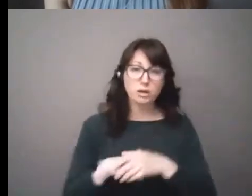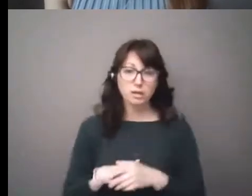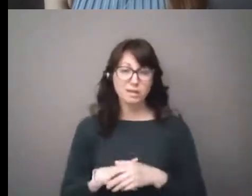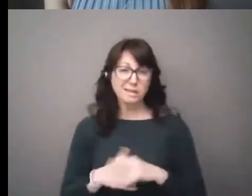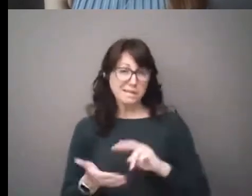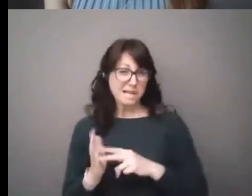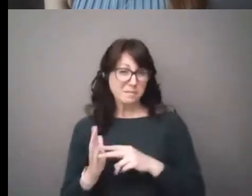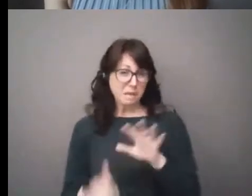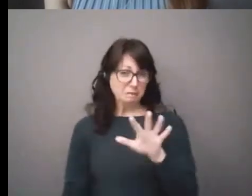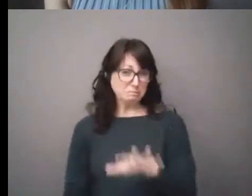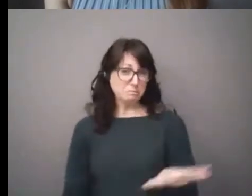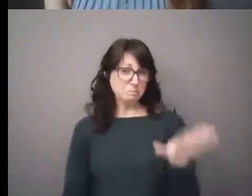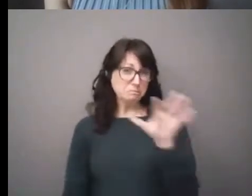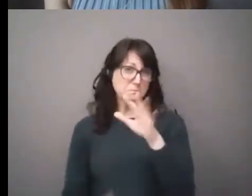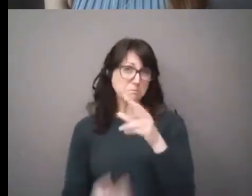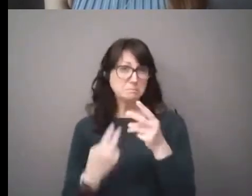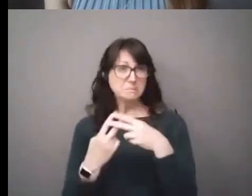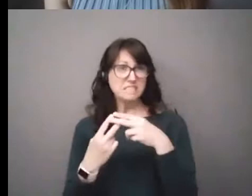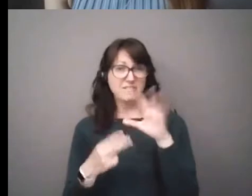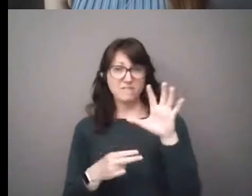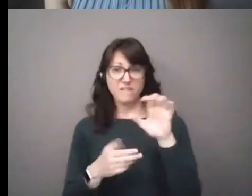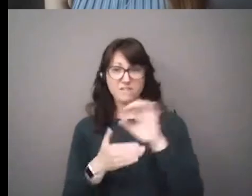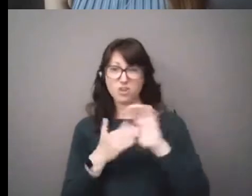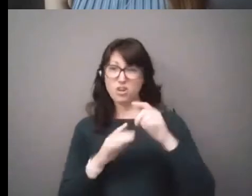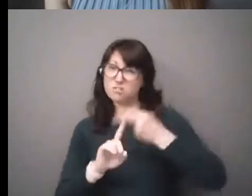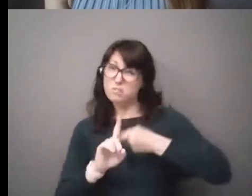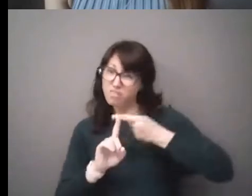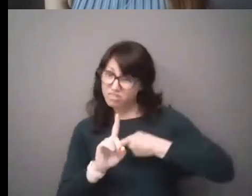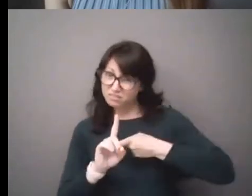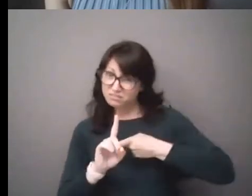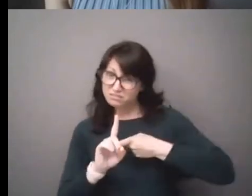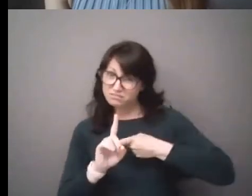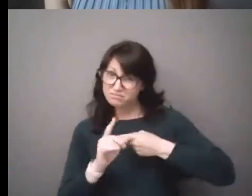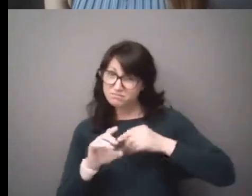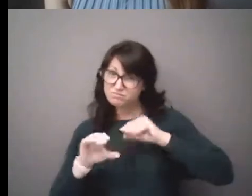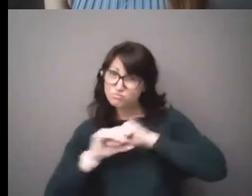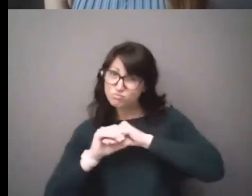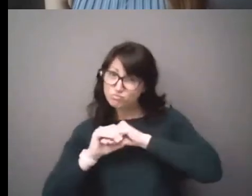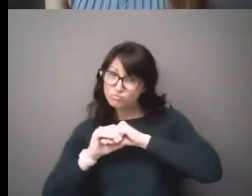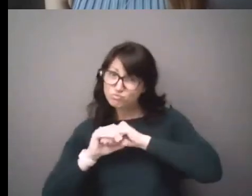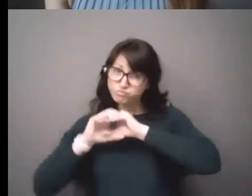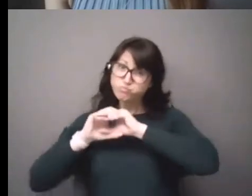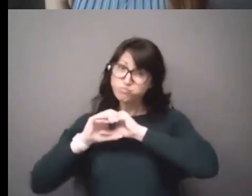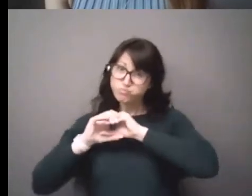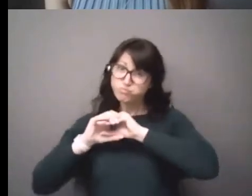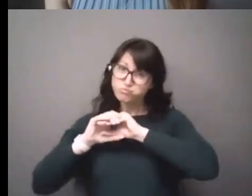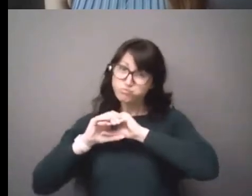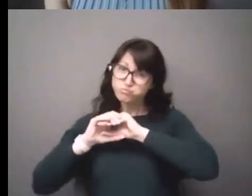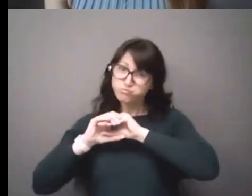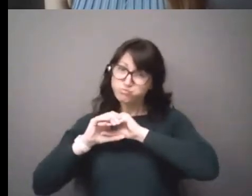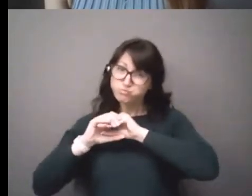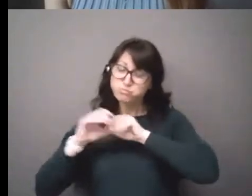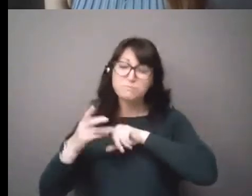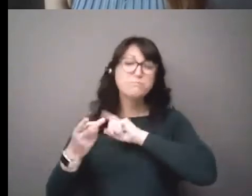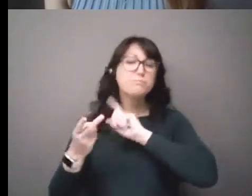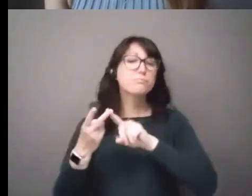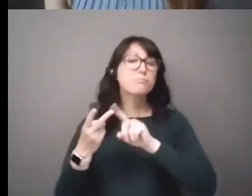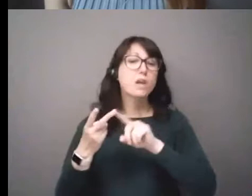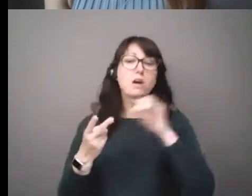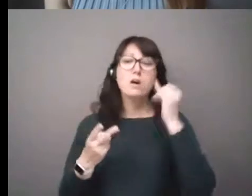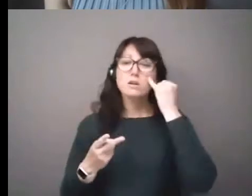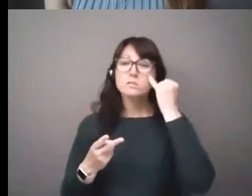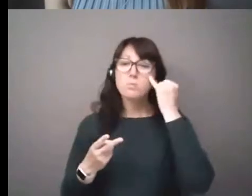the ballpark of $500 a month that you have in your pocket. If you're not paying